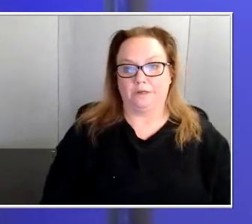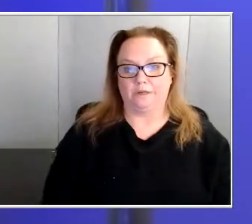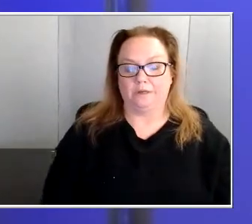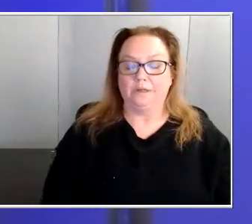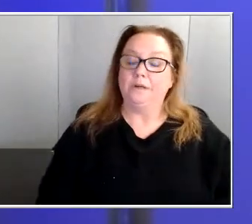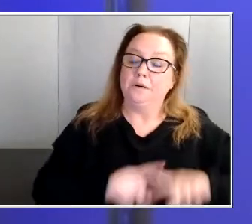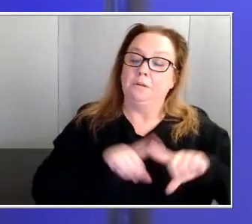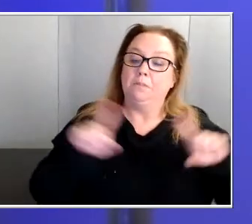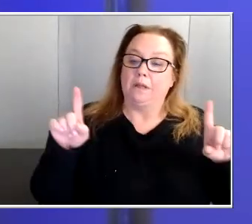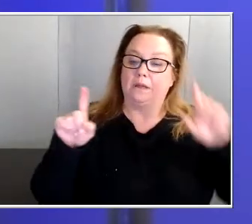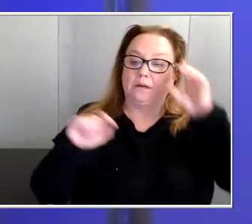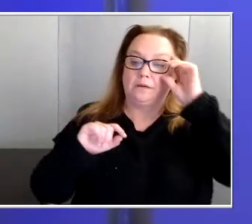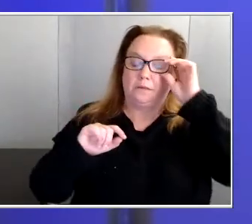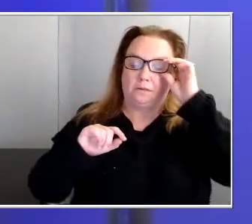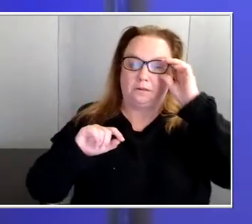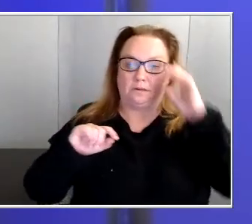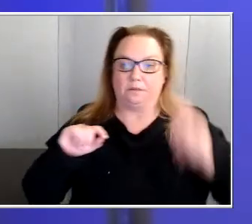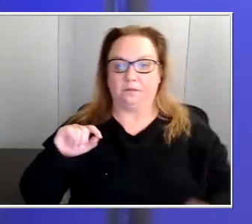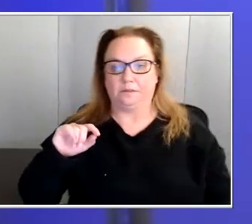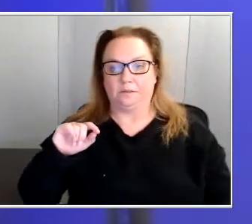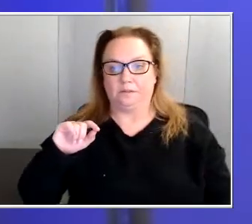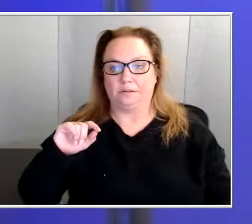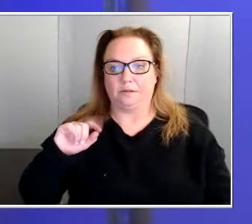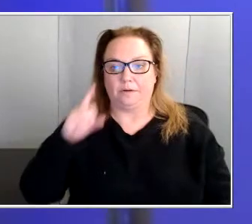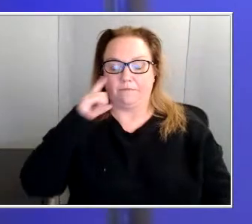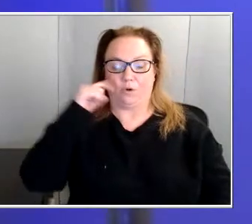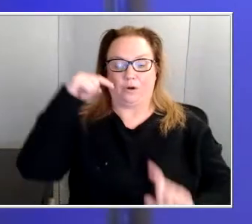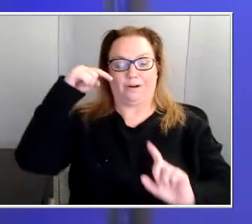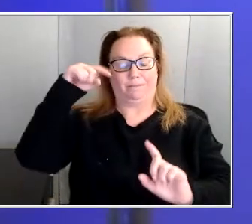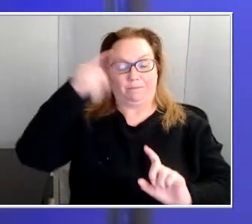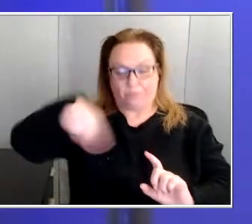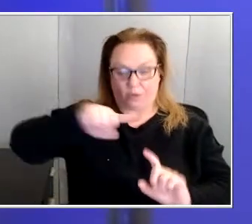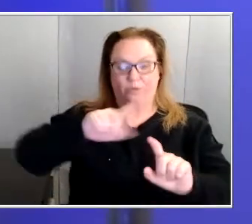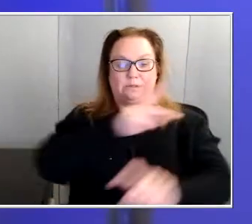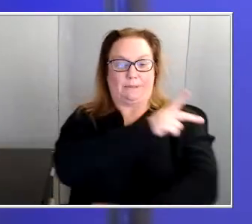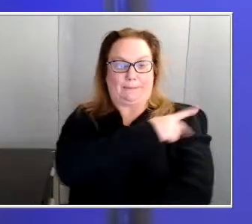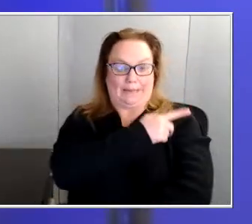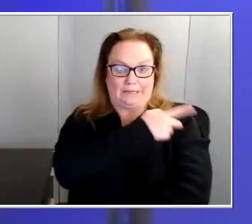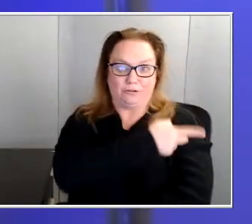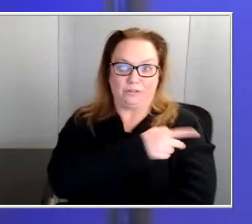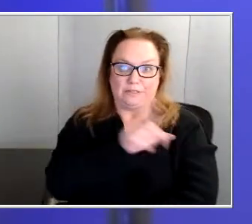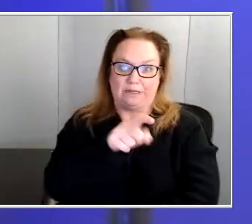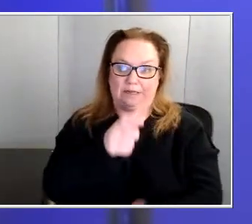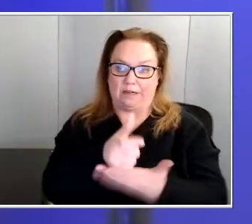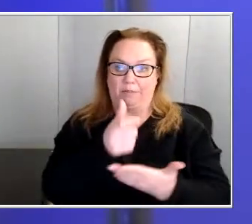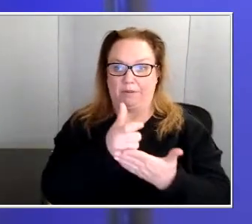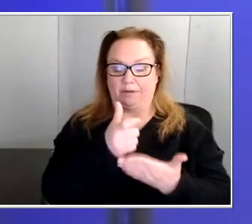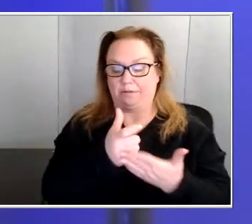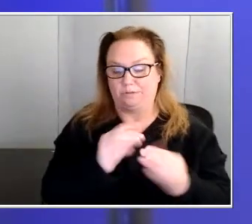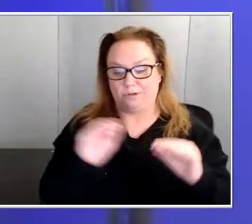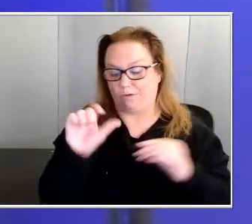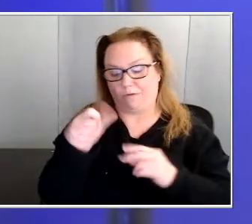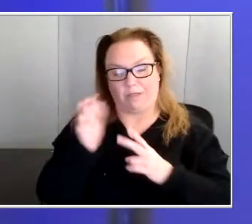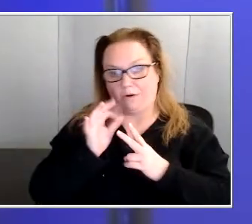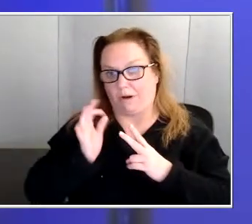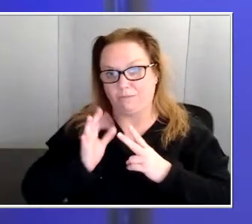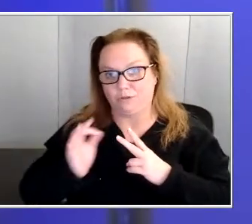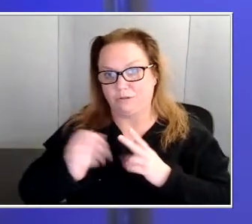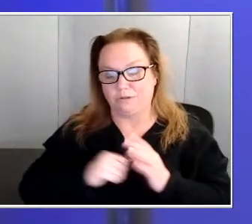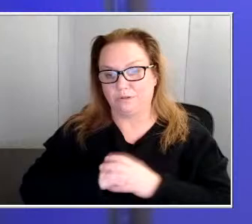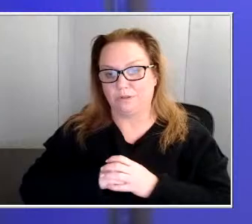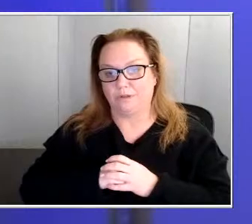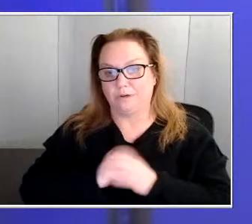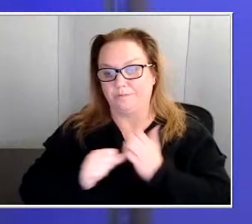But for these patients, there are little, if no other options. So risk is